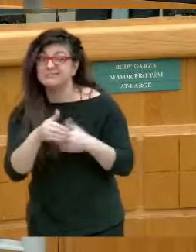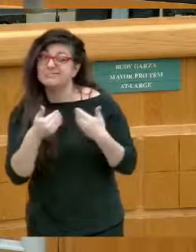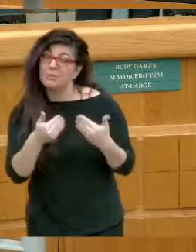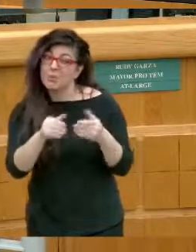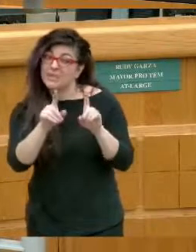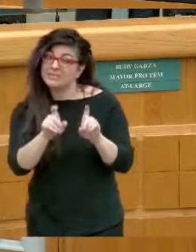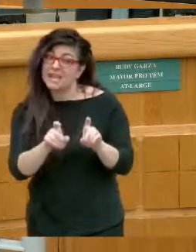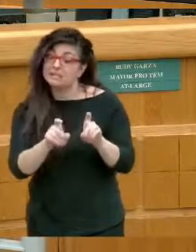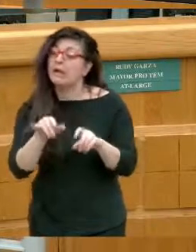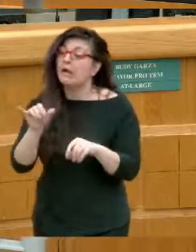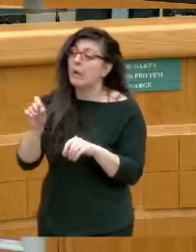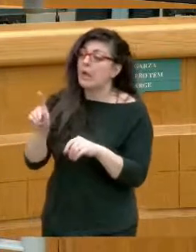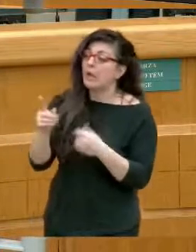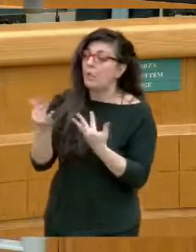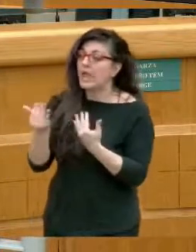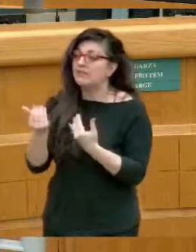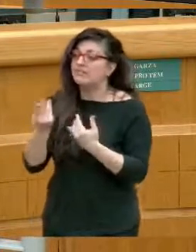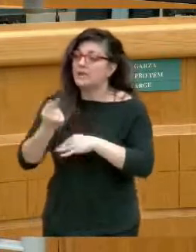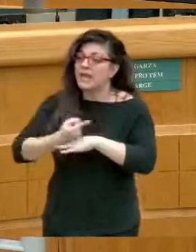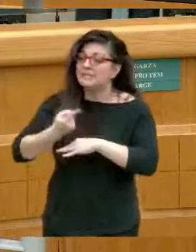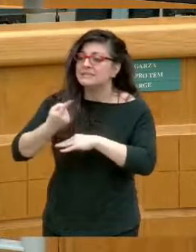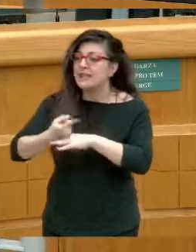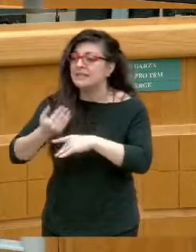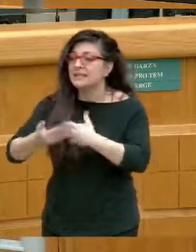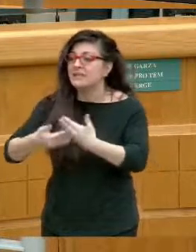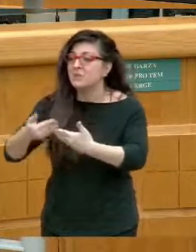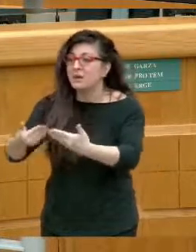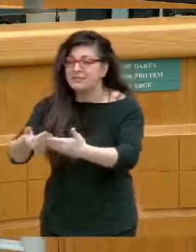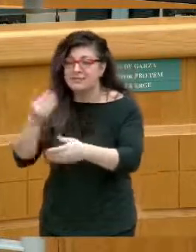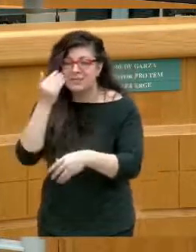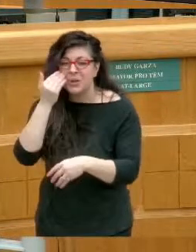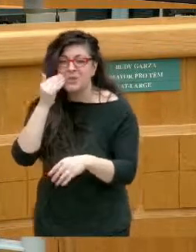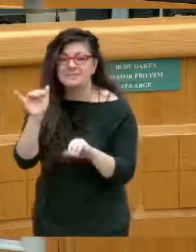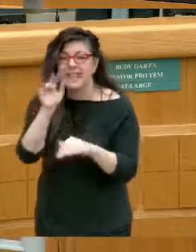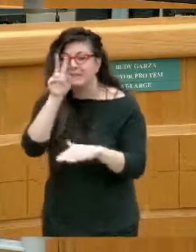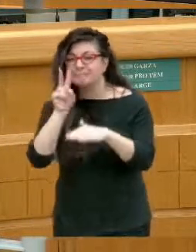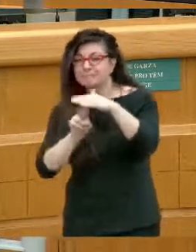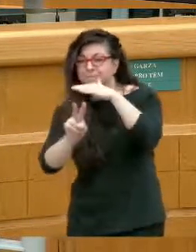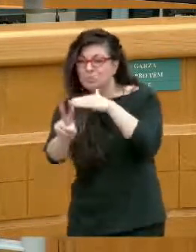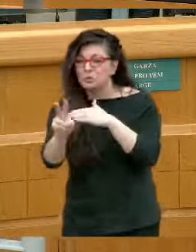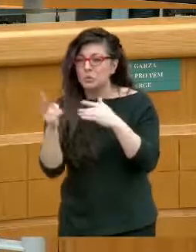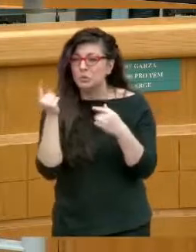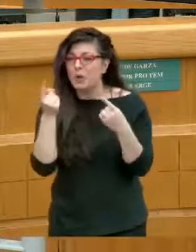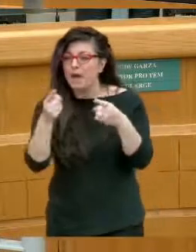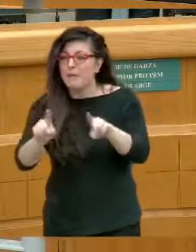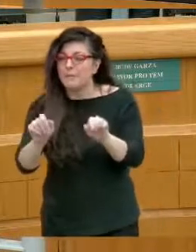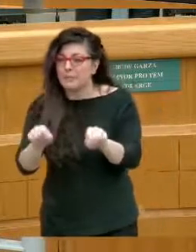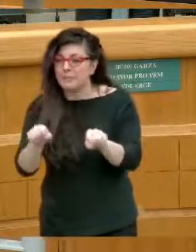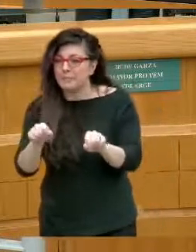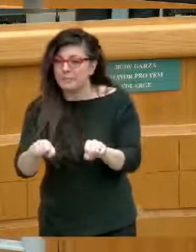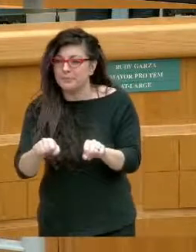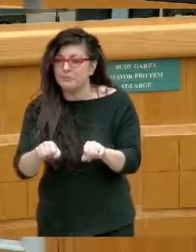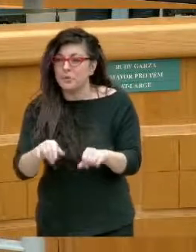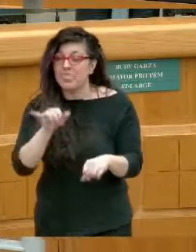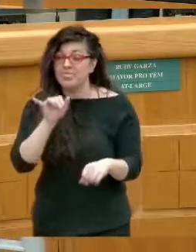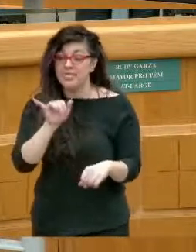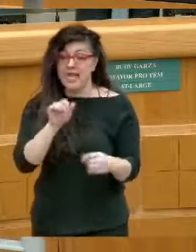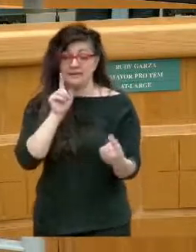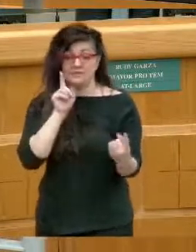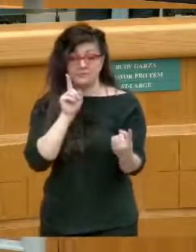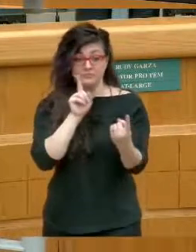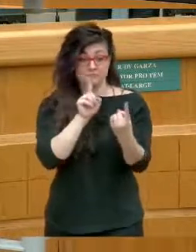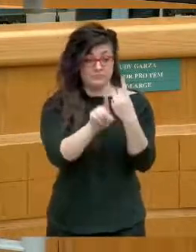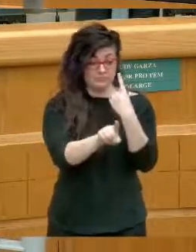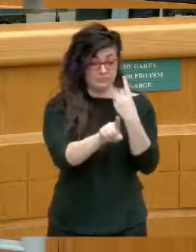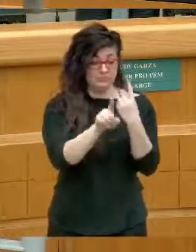get the test back. So that's why this is almost like looking into the future, because as the encounter index increases,